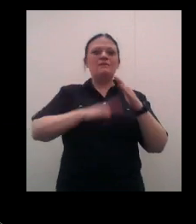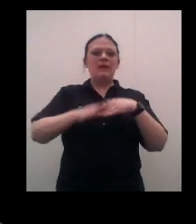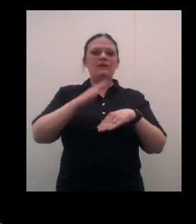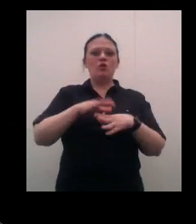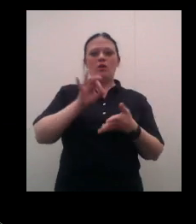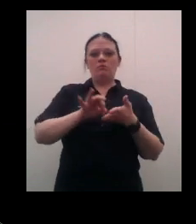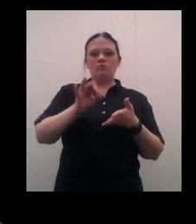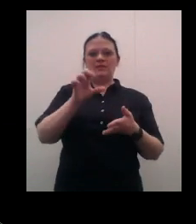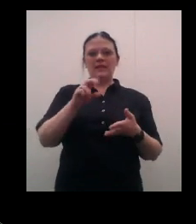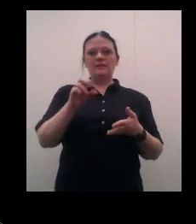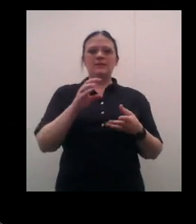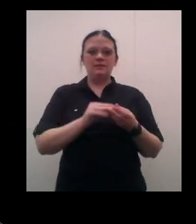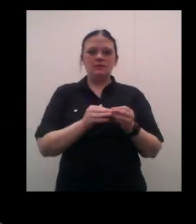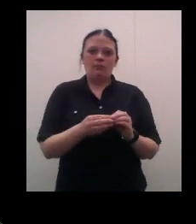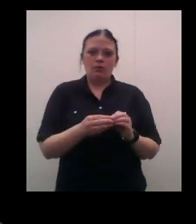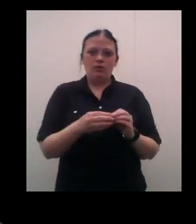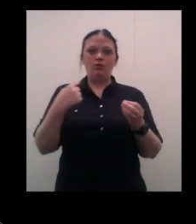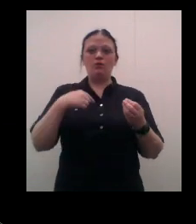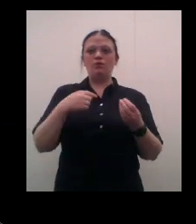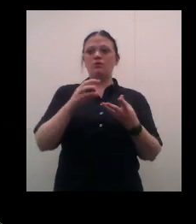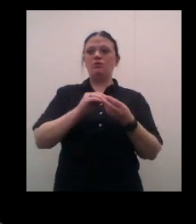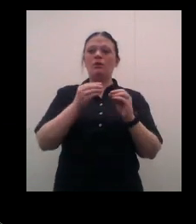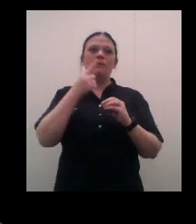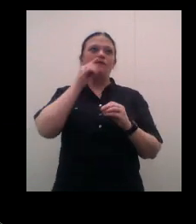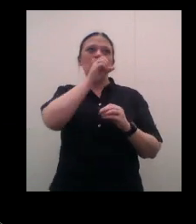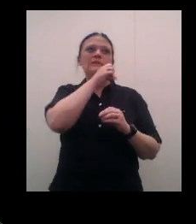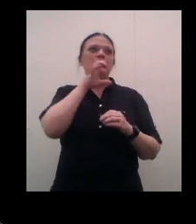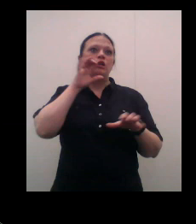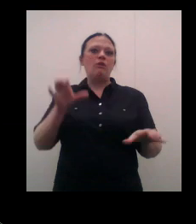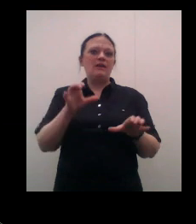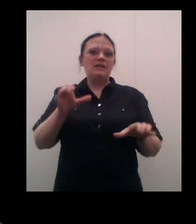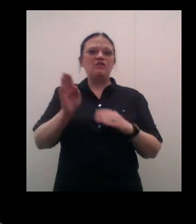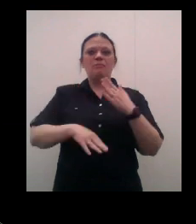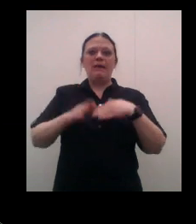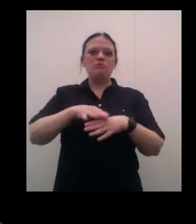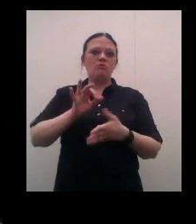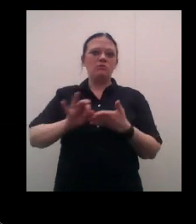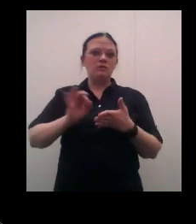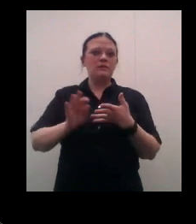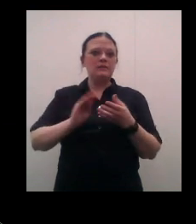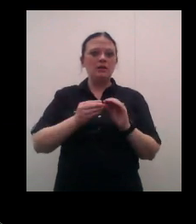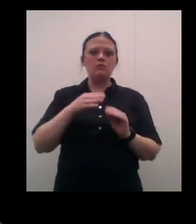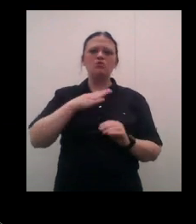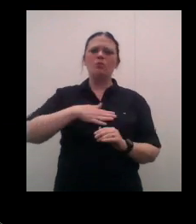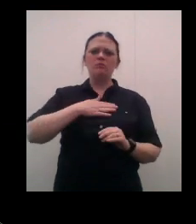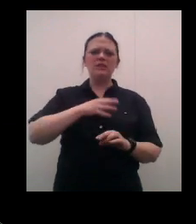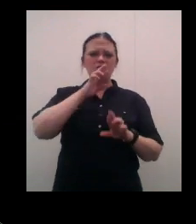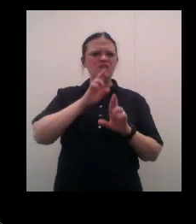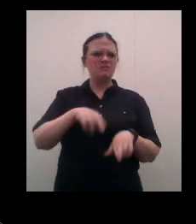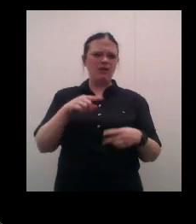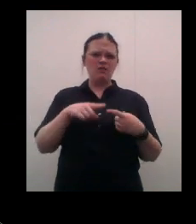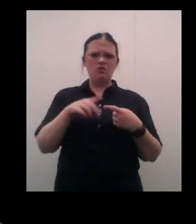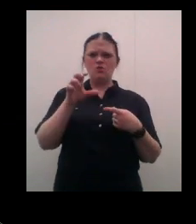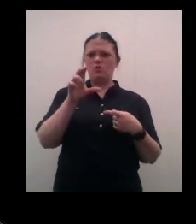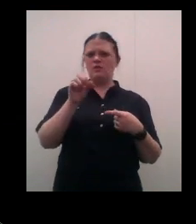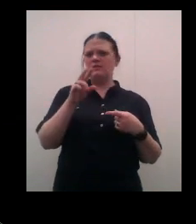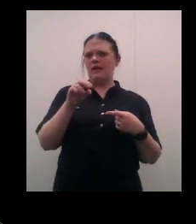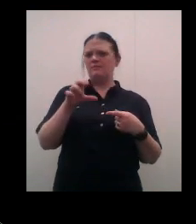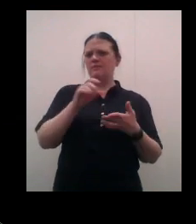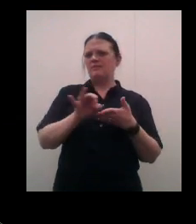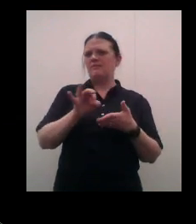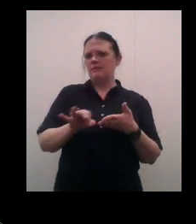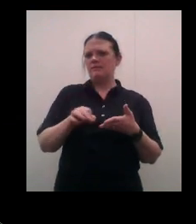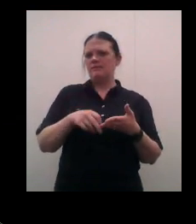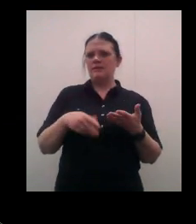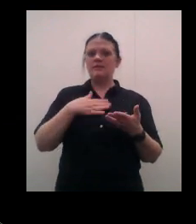census numbers. The money we receive for senior activities are based on our census numbers. So please respond to the census. I'm very glad to see our